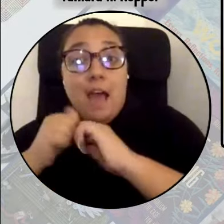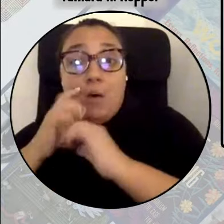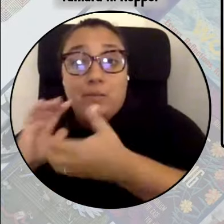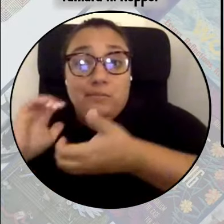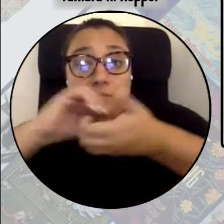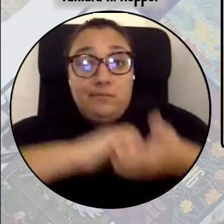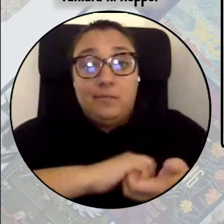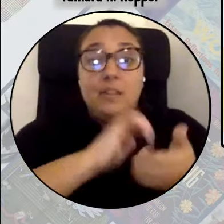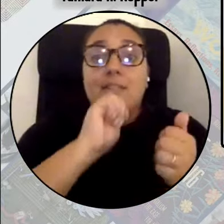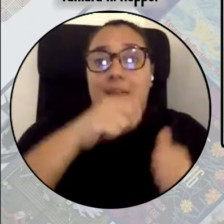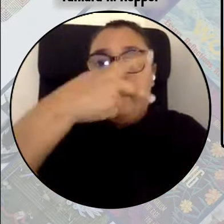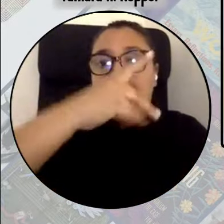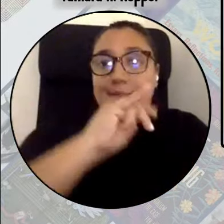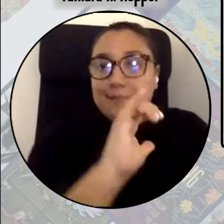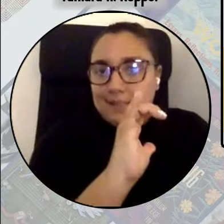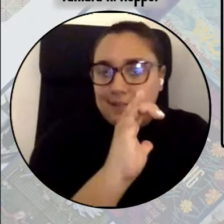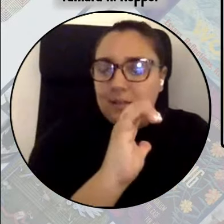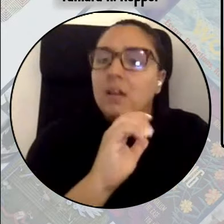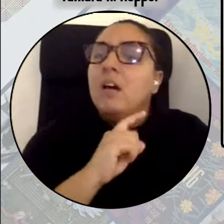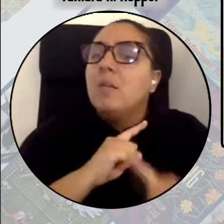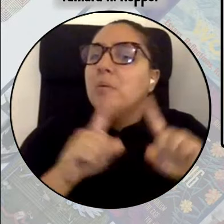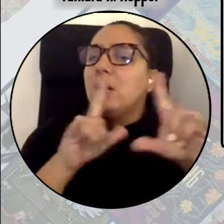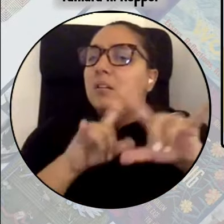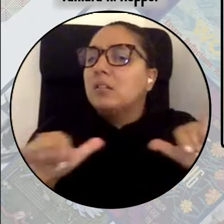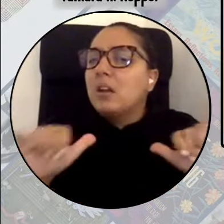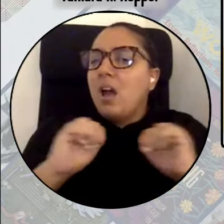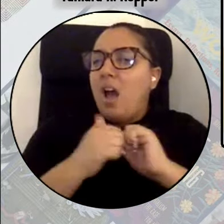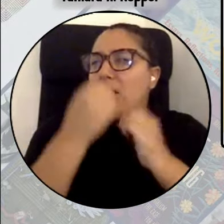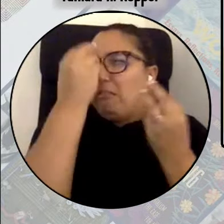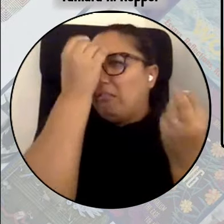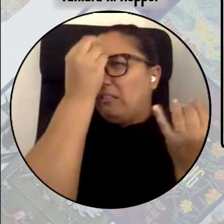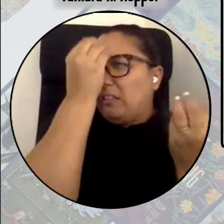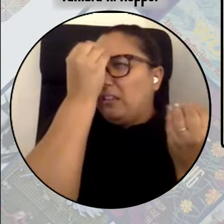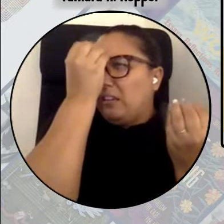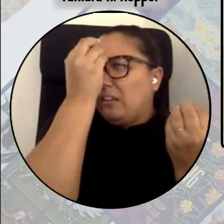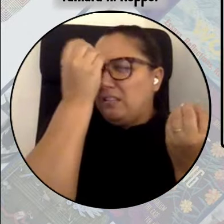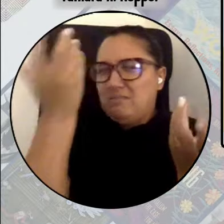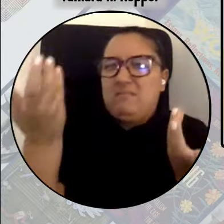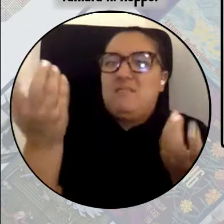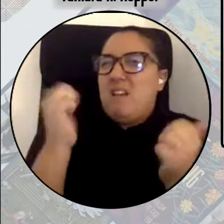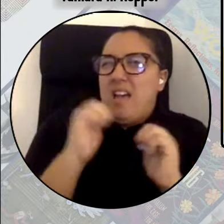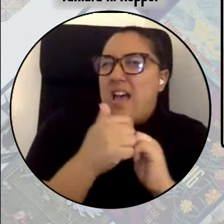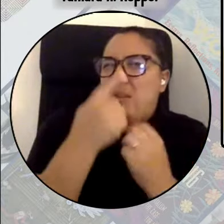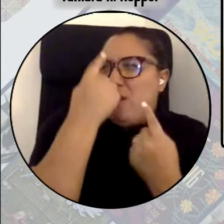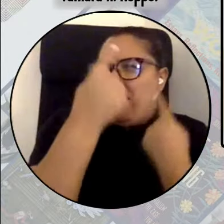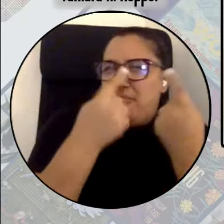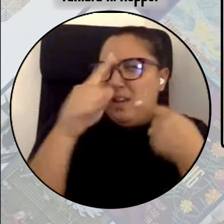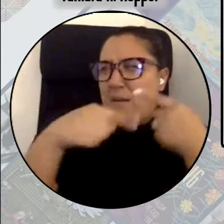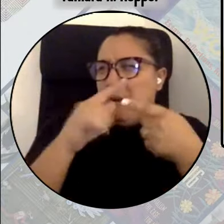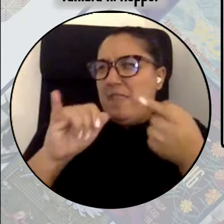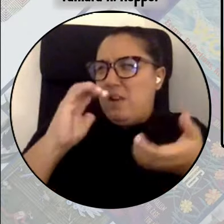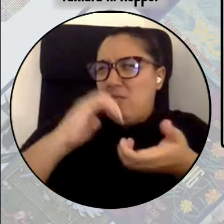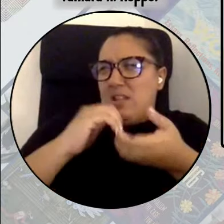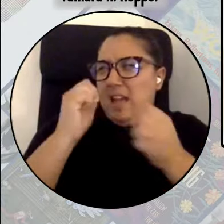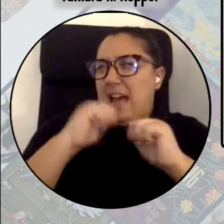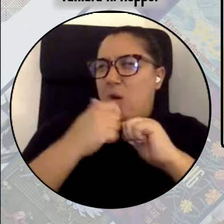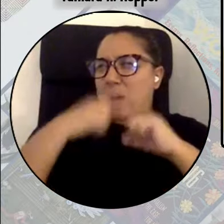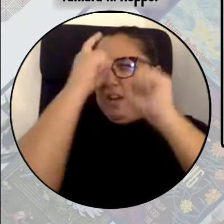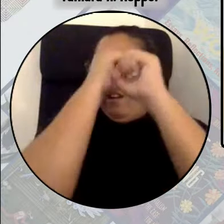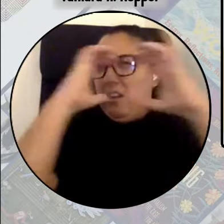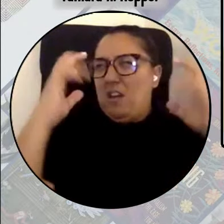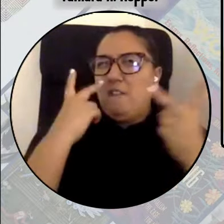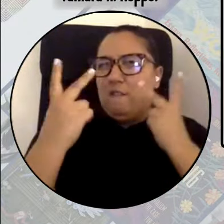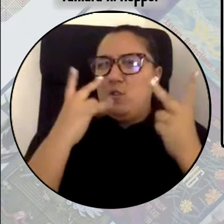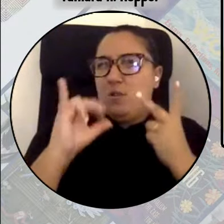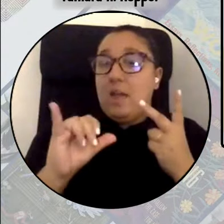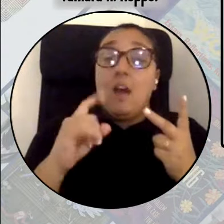industrial complex. But we're also going to be thinking about how do we actually think about these relationships? A lot of times, right now